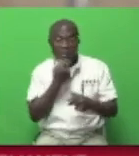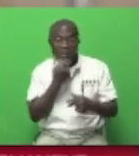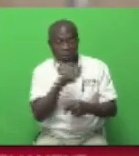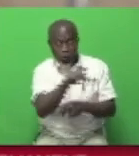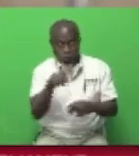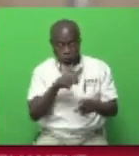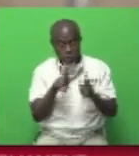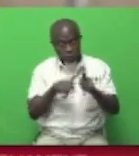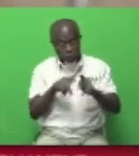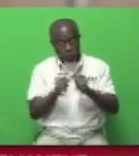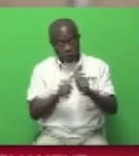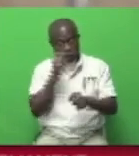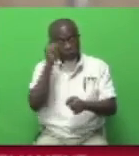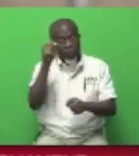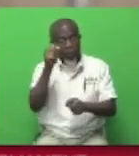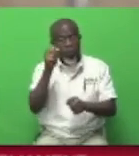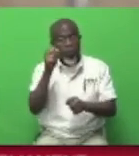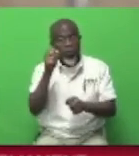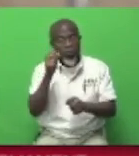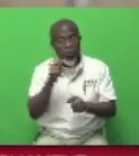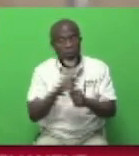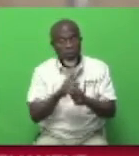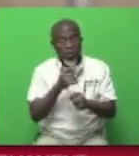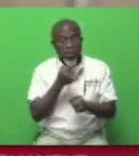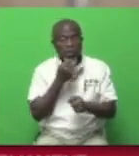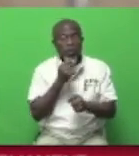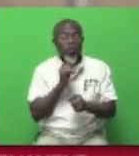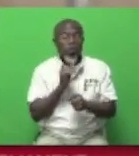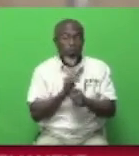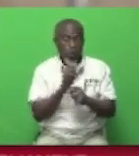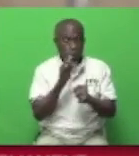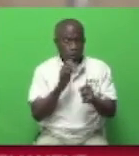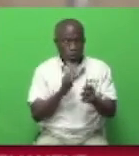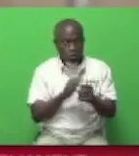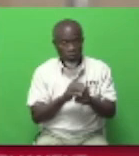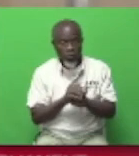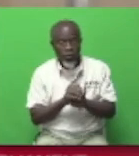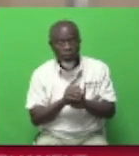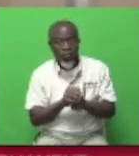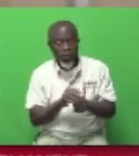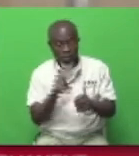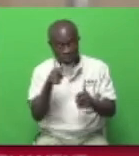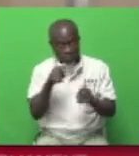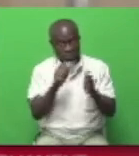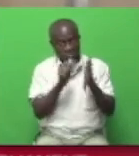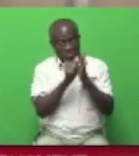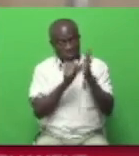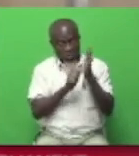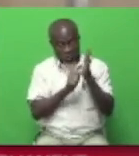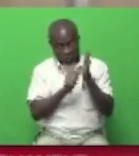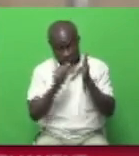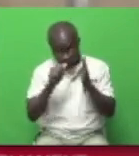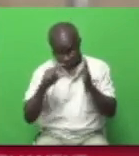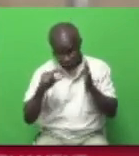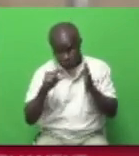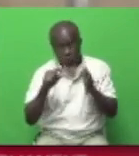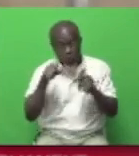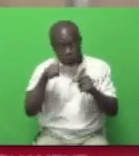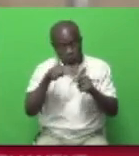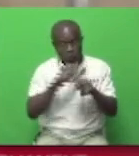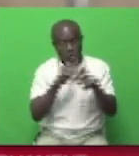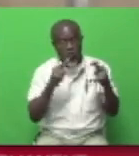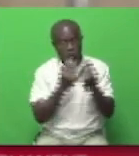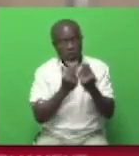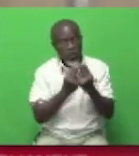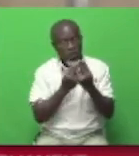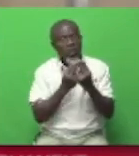of Trinidad and Tobago that your anti-terrorism unit at the Office of the AG is alive and well. And again, I must